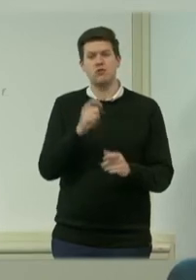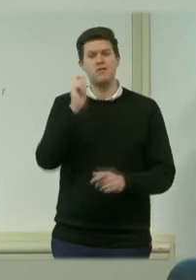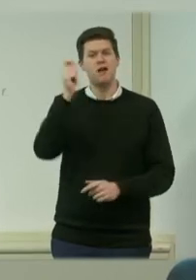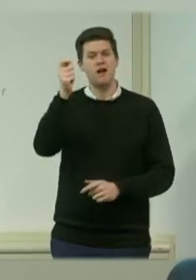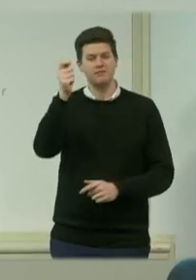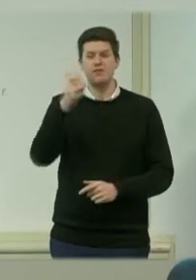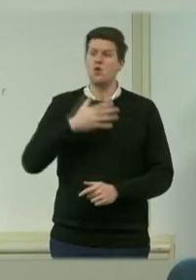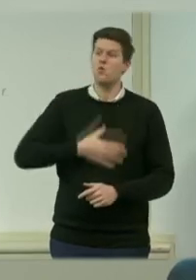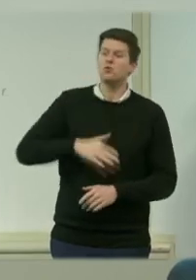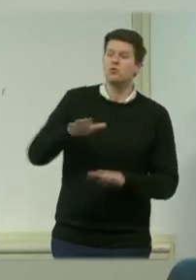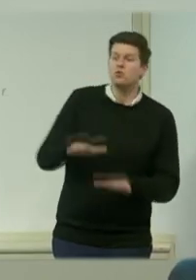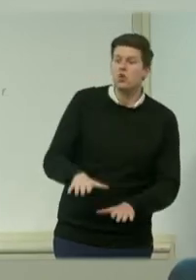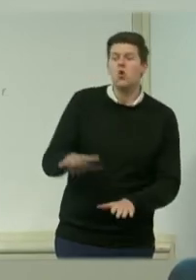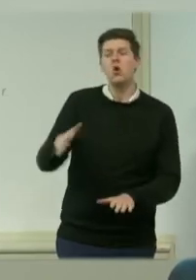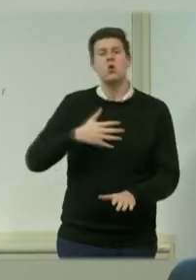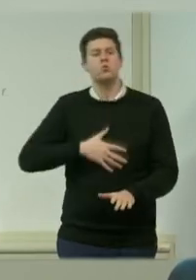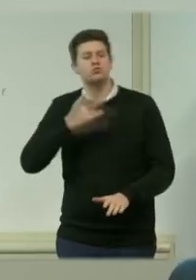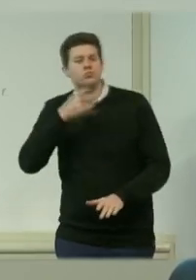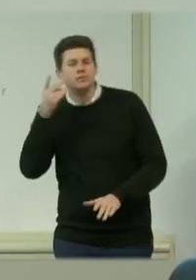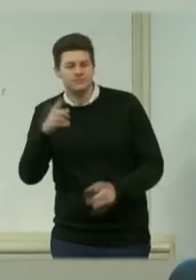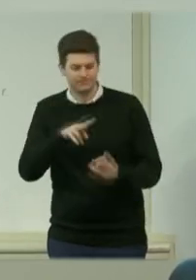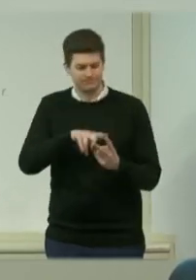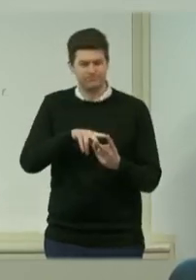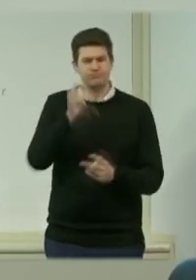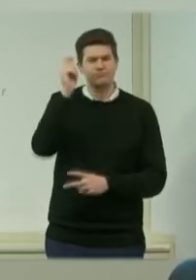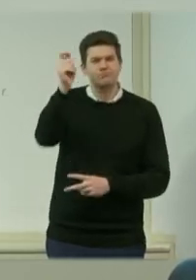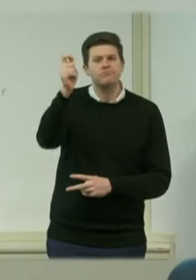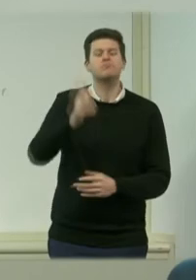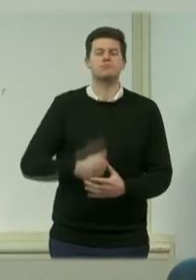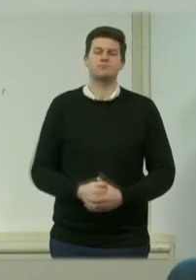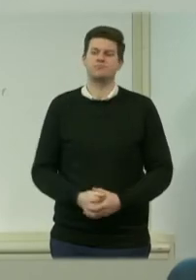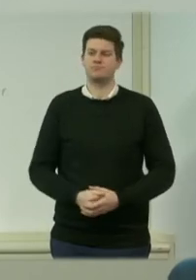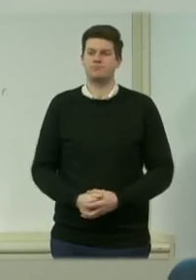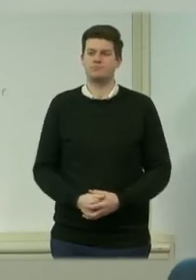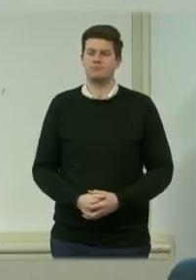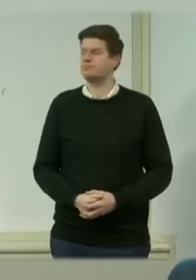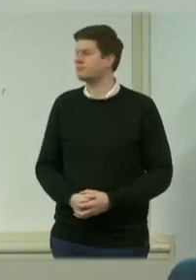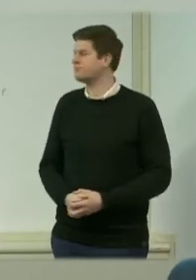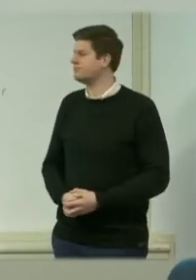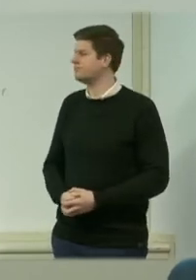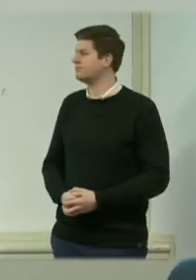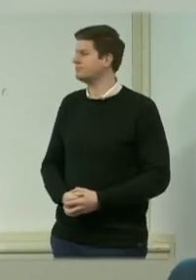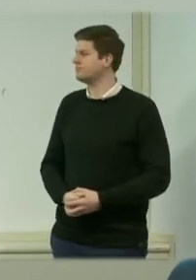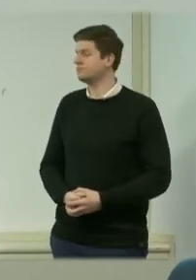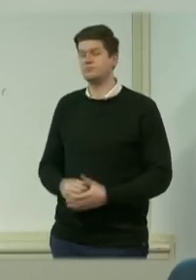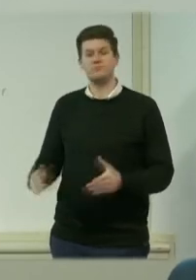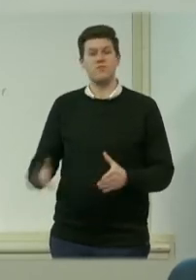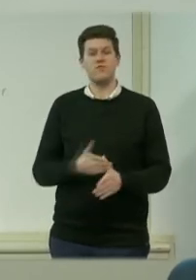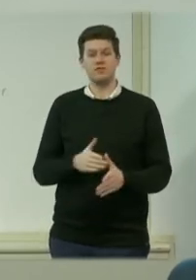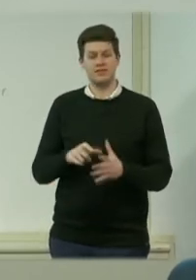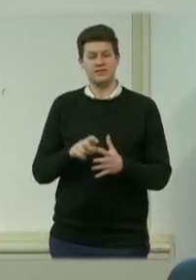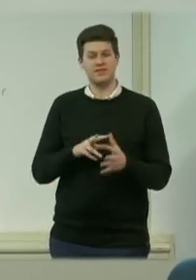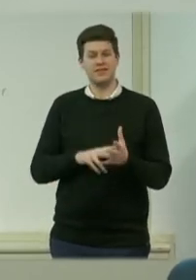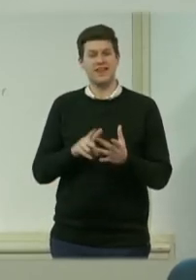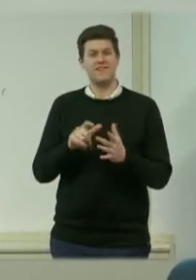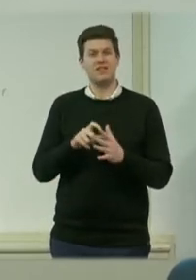your red card if you would like a speaker to repeat or clarify what they've just said. So first of all, I'm going to invite up David